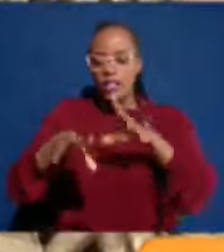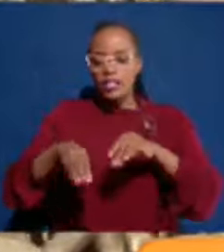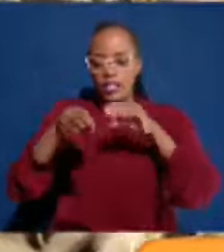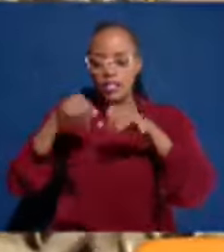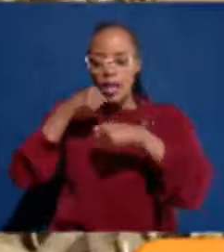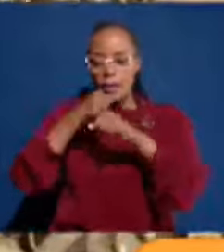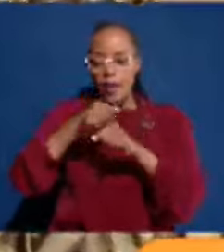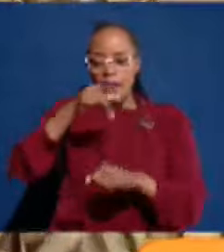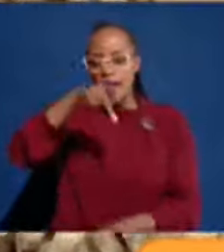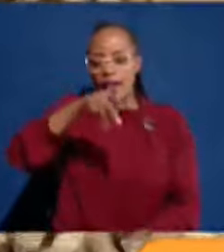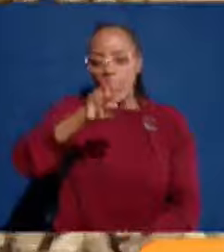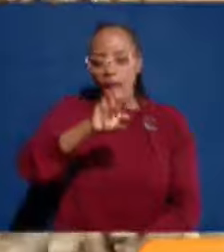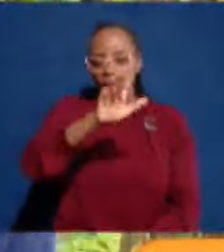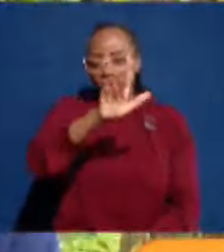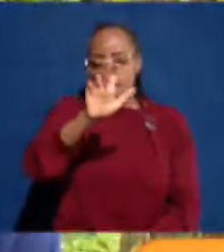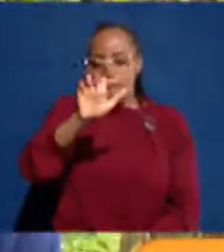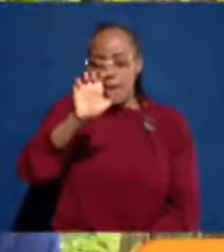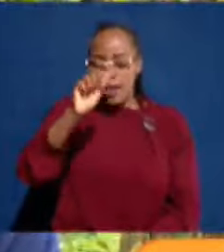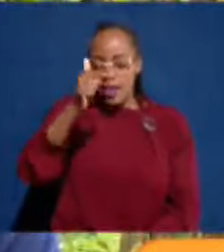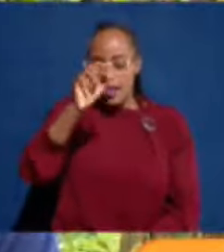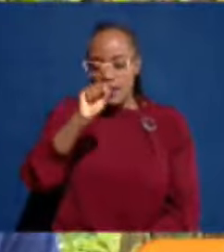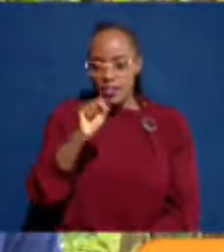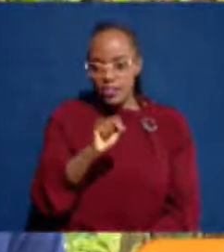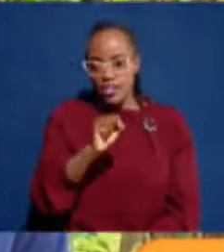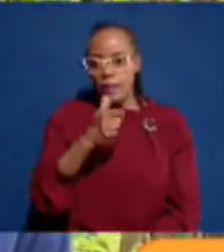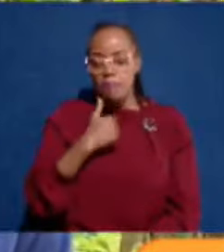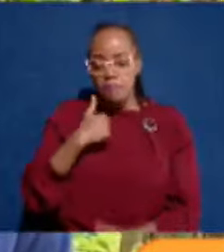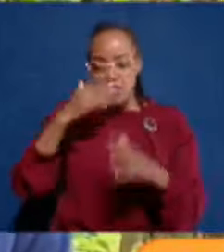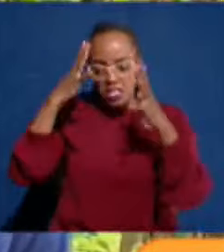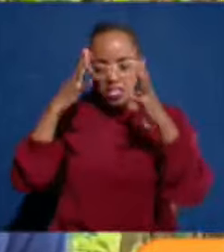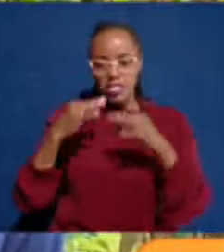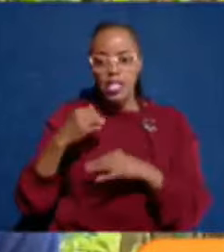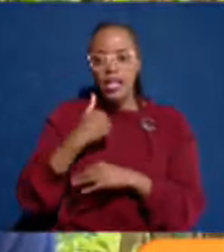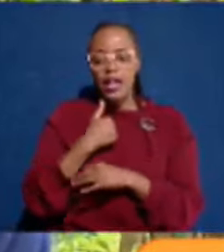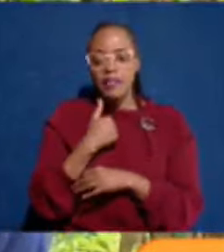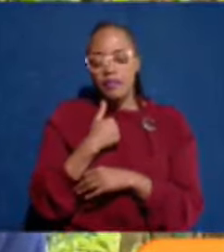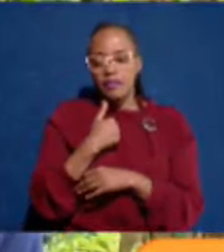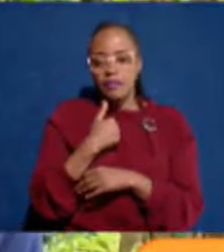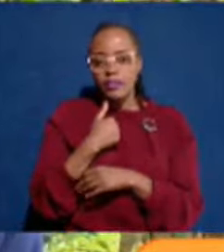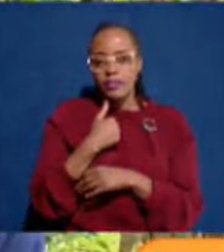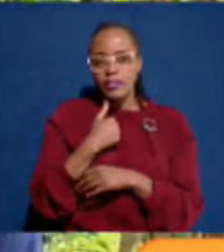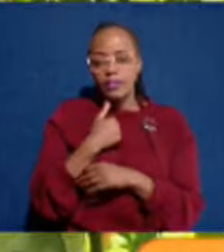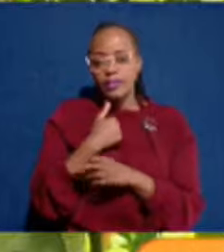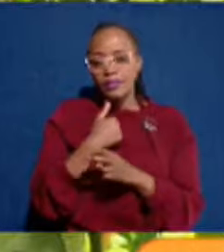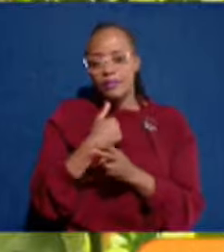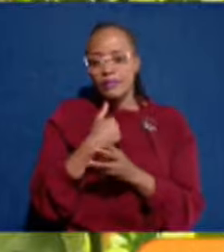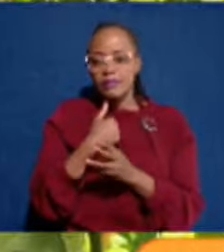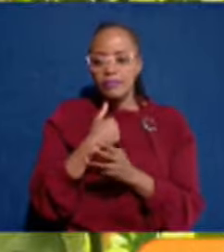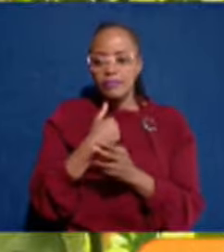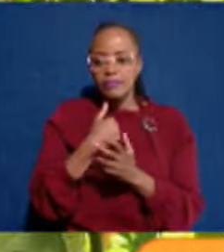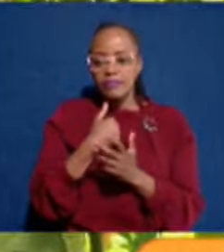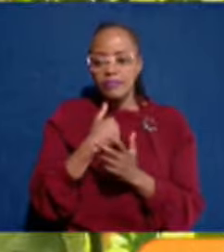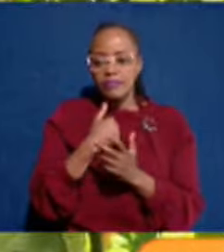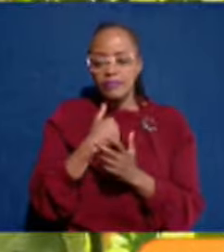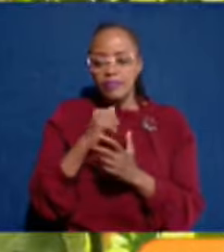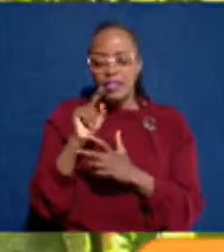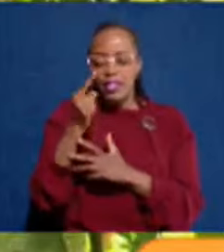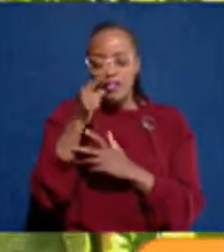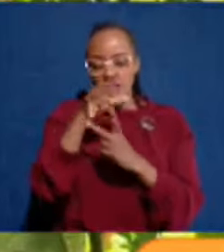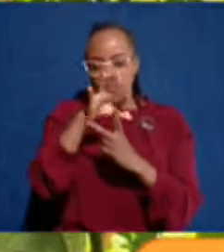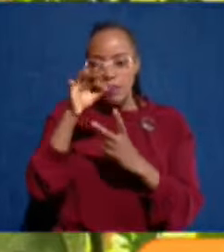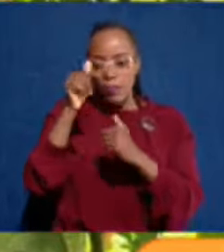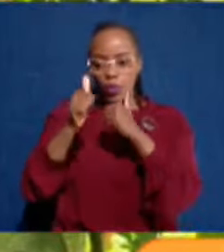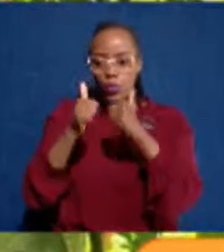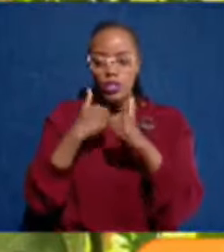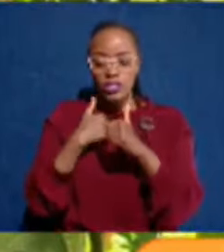making pellets. So I had to make a decision. And the first priority I